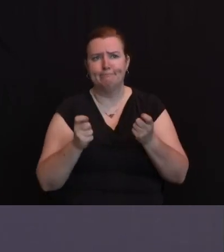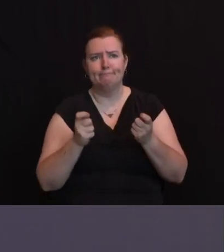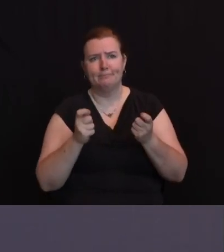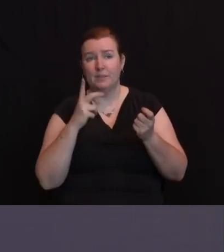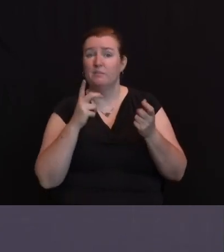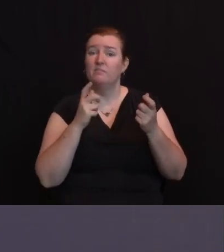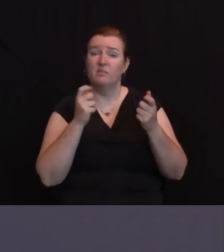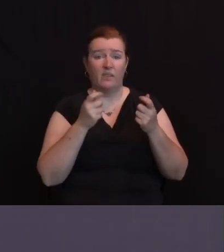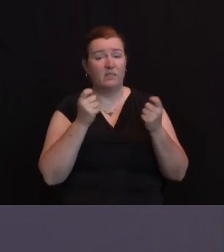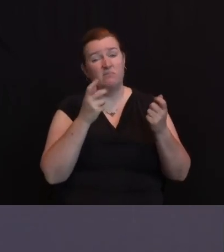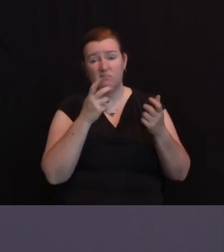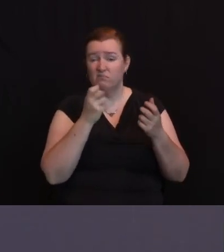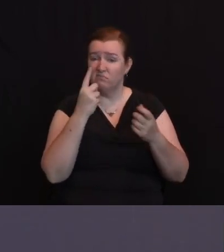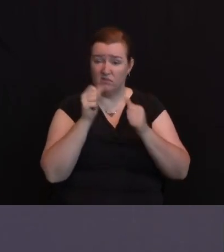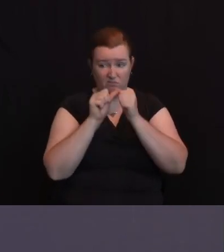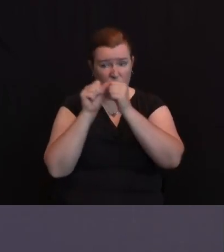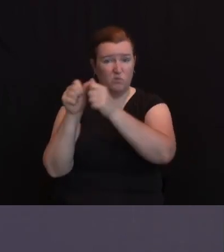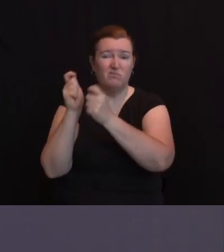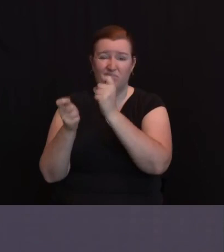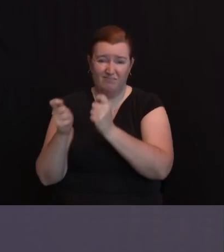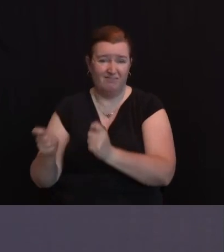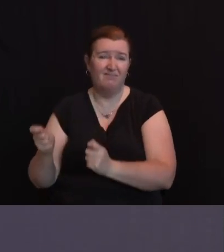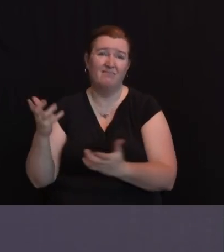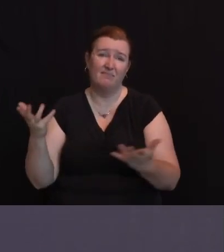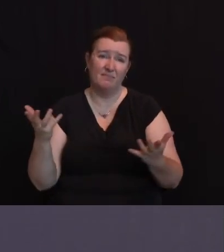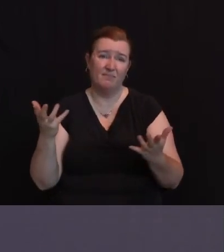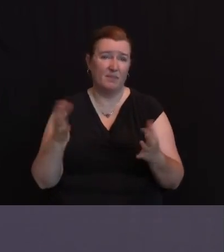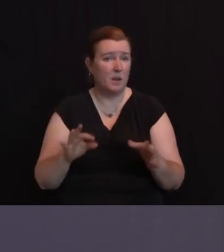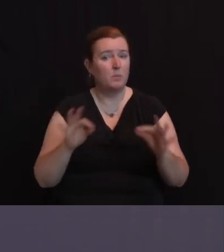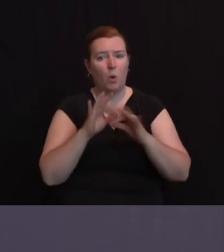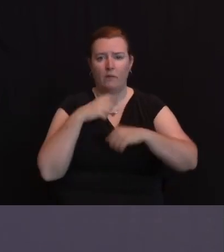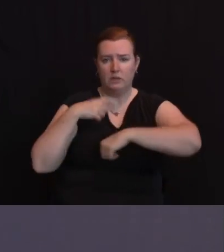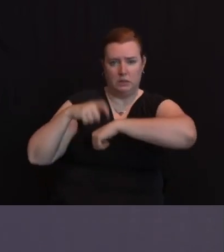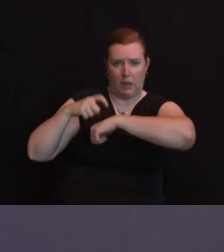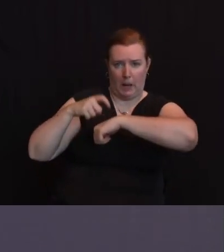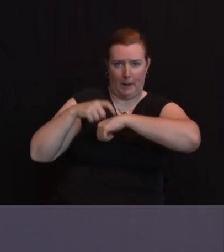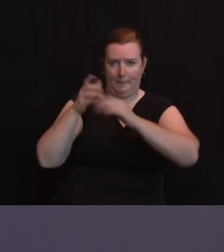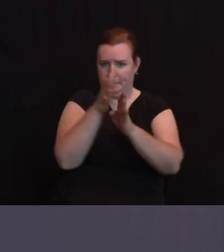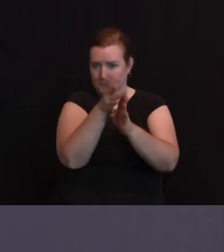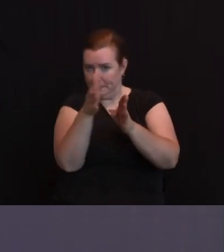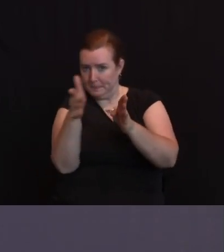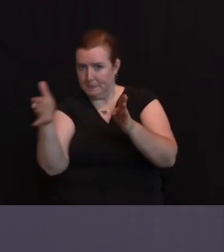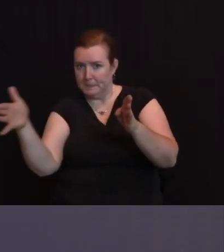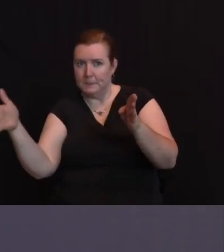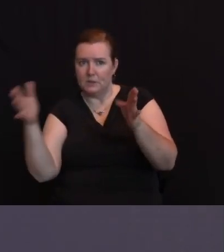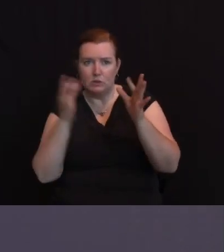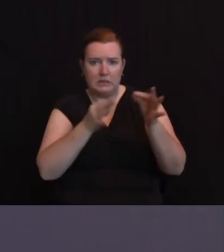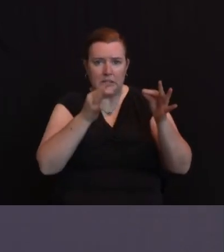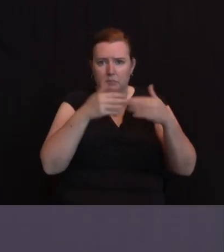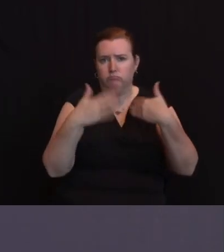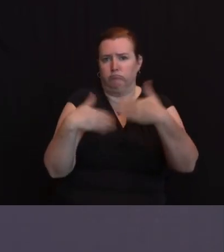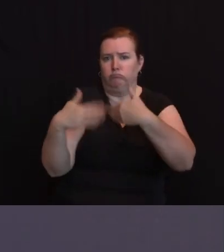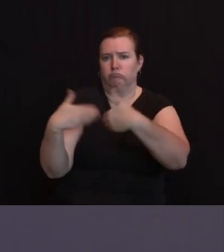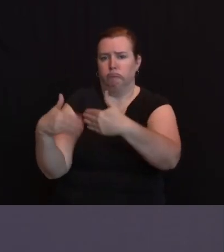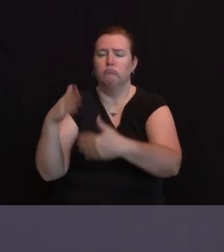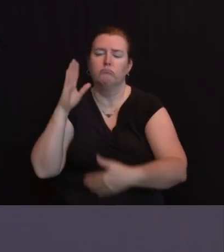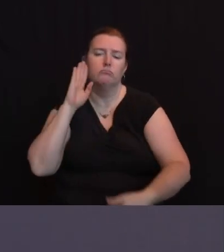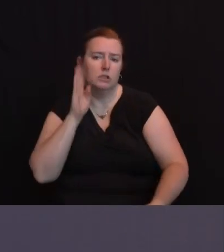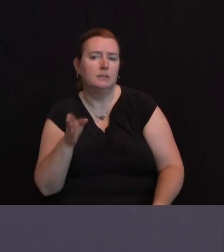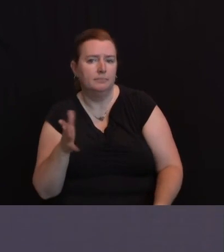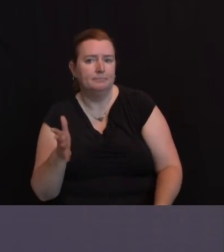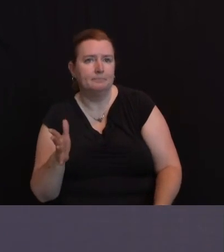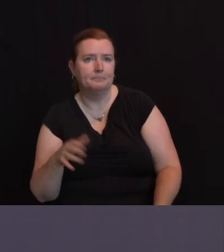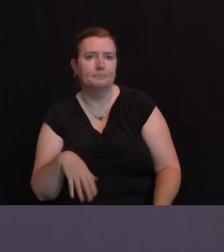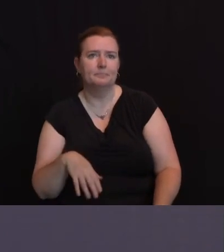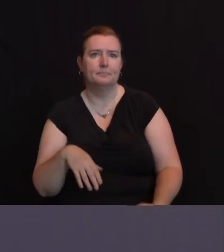change, which is why having time on the clock is an asset for us to have to make all the decisions that we have to make. And we're trying to